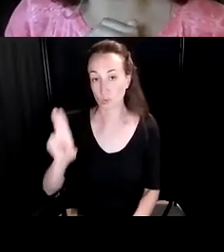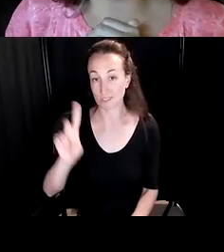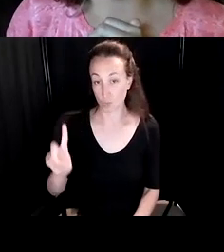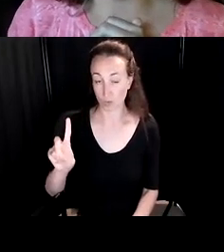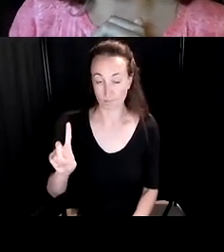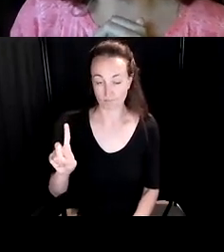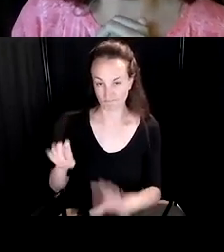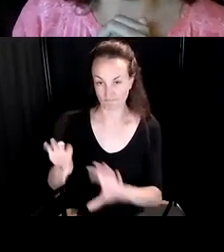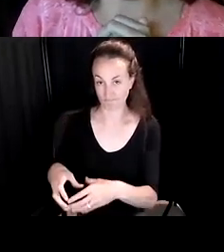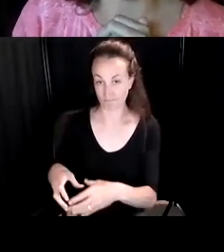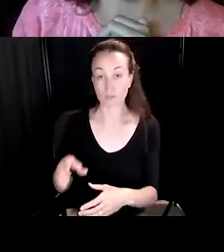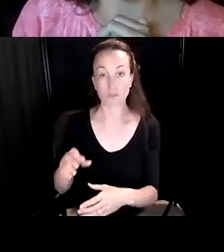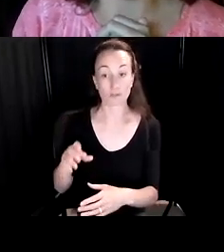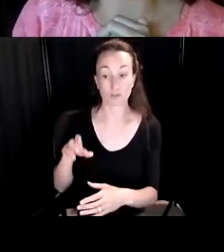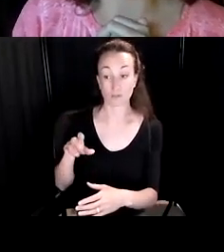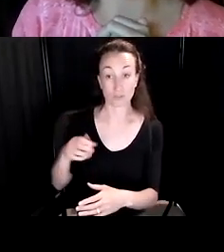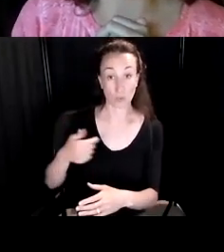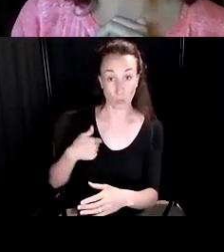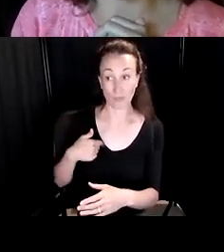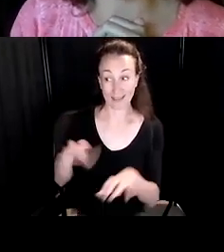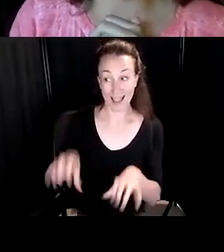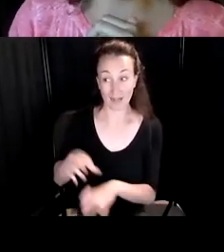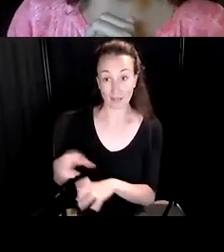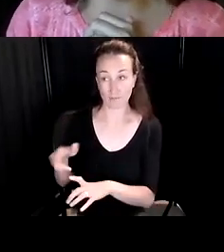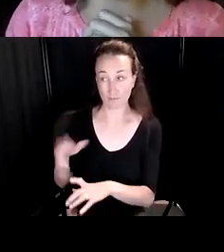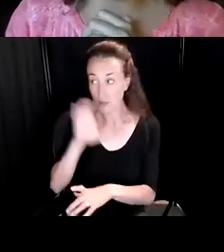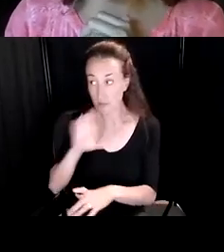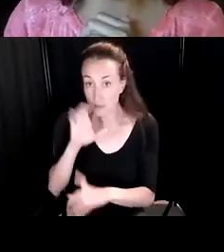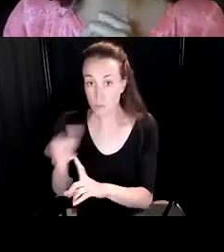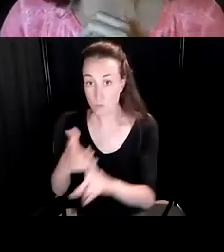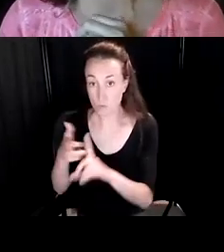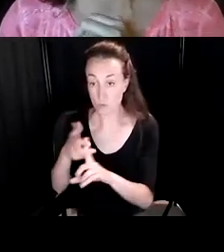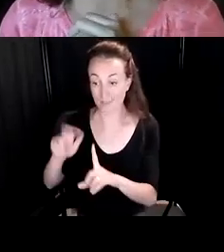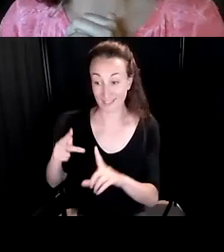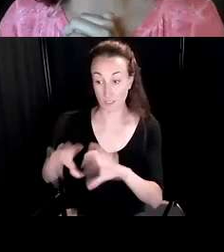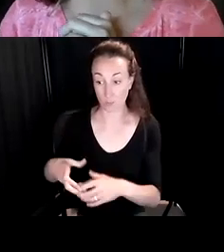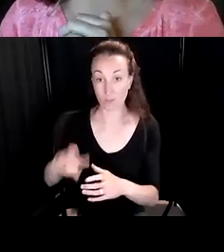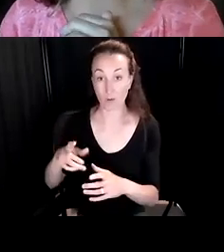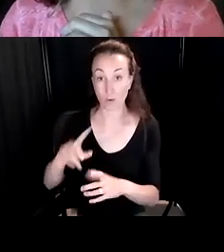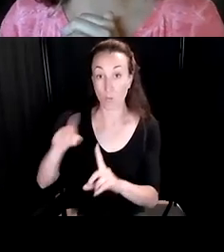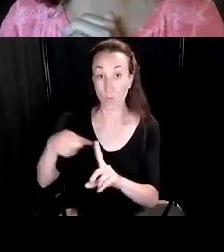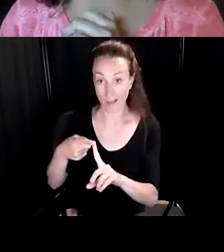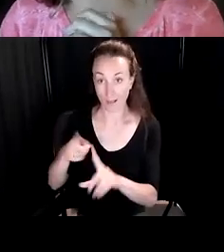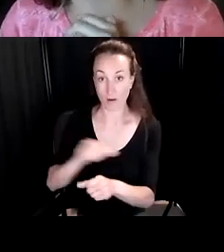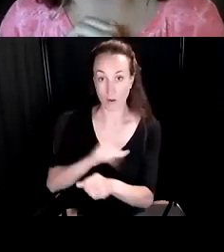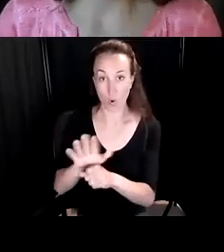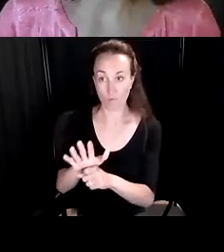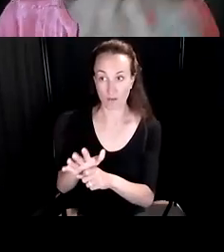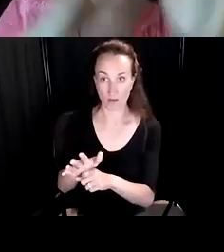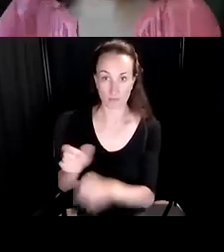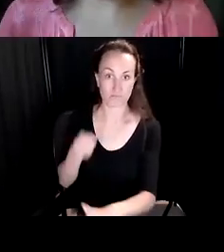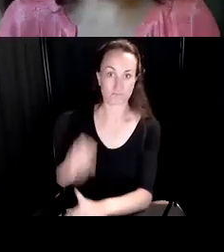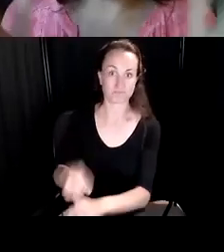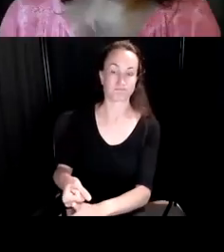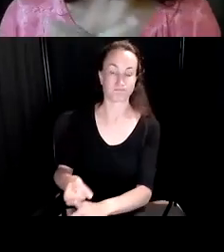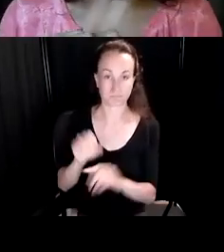actively recruiting that second group when the pandemic hit. And so